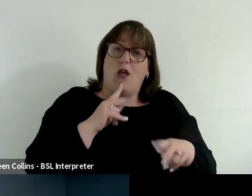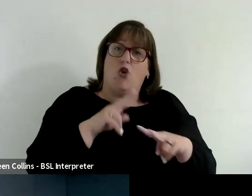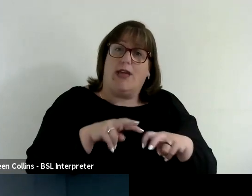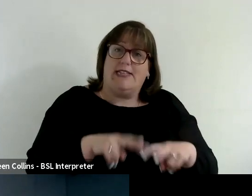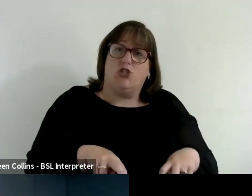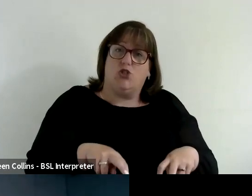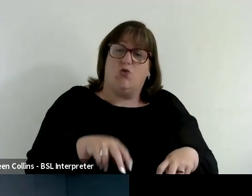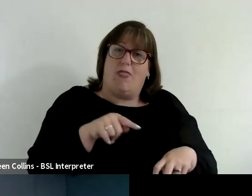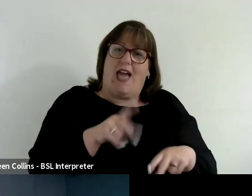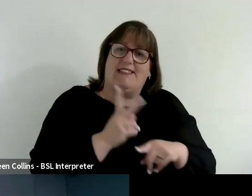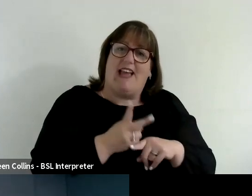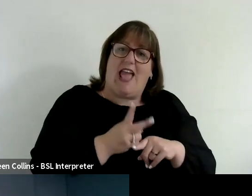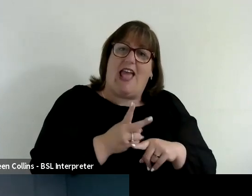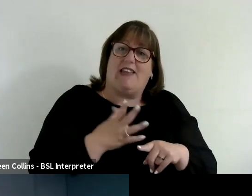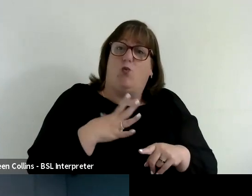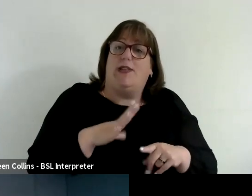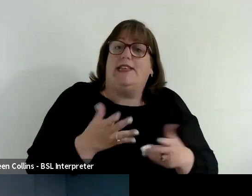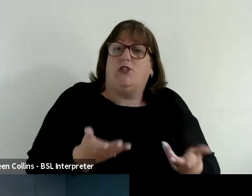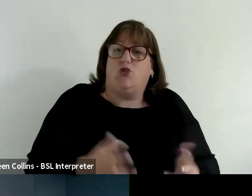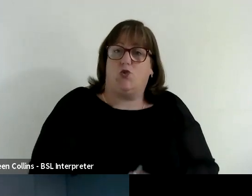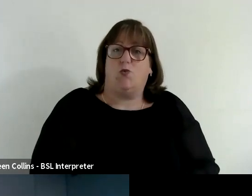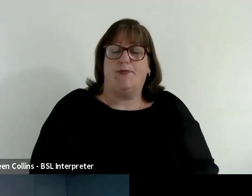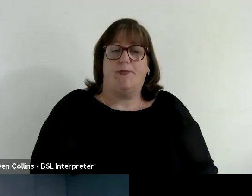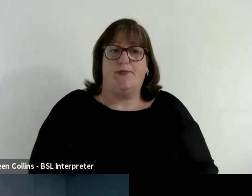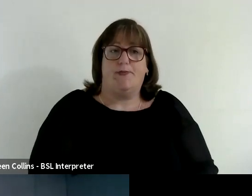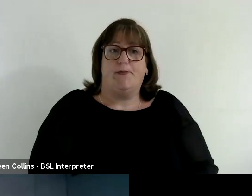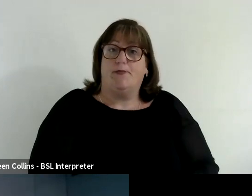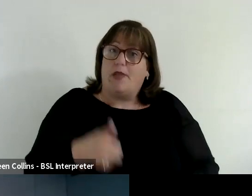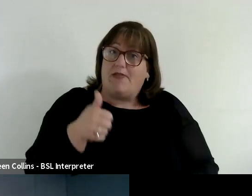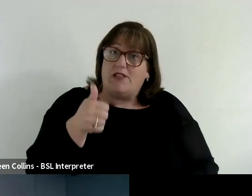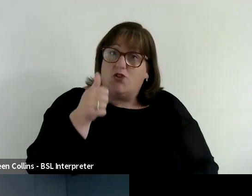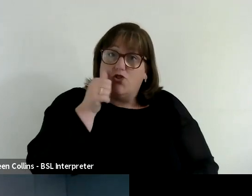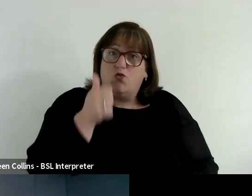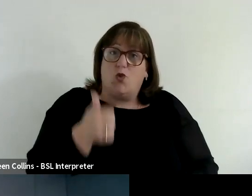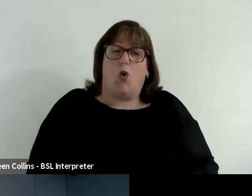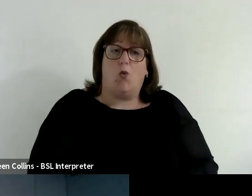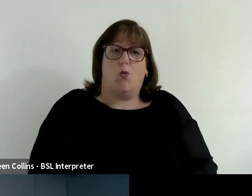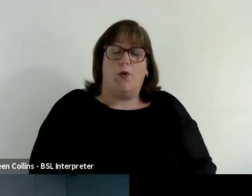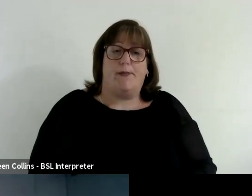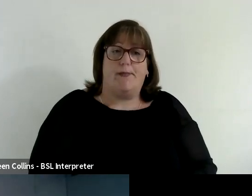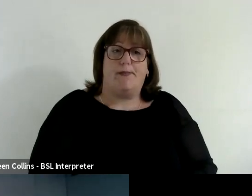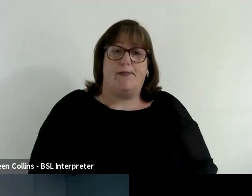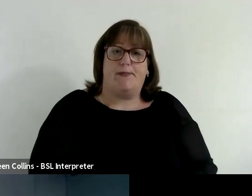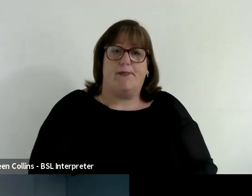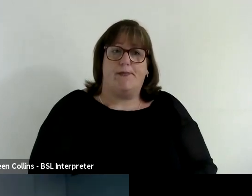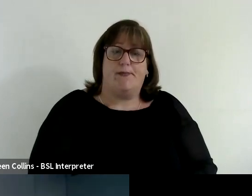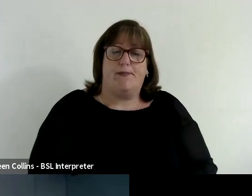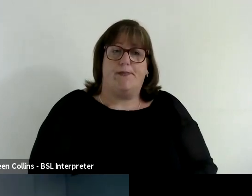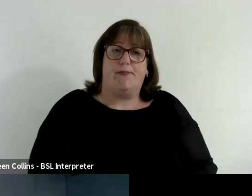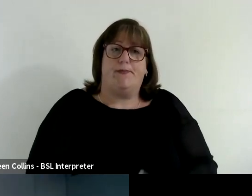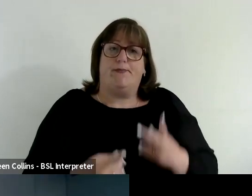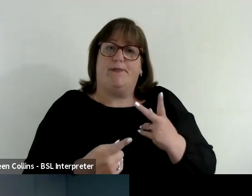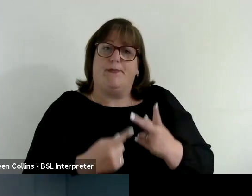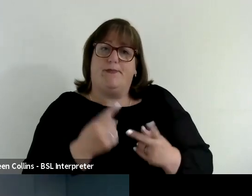to address any imbalances, for sure. Yeah, that's good to know that you're thinking about it. So we have a question from Linnell,